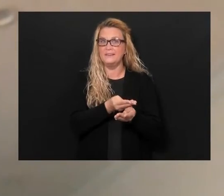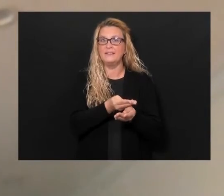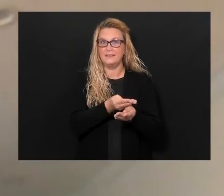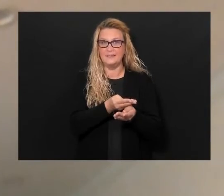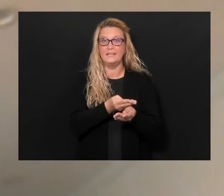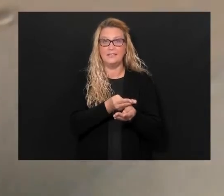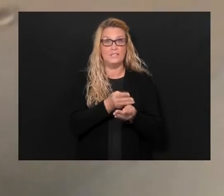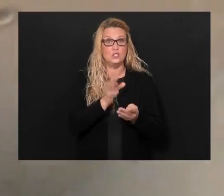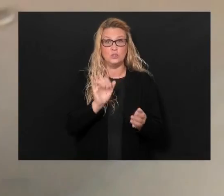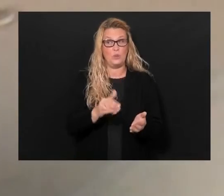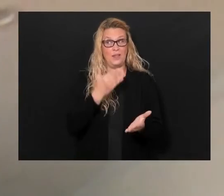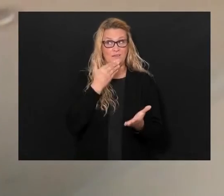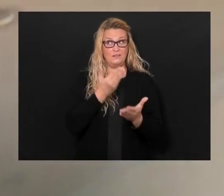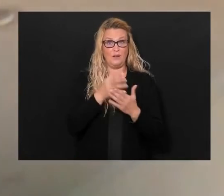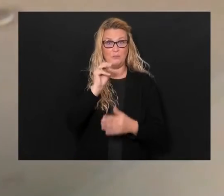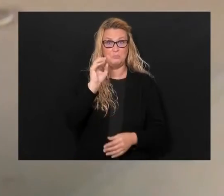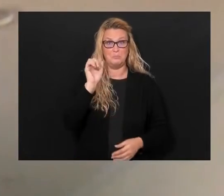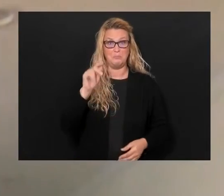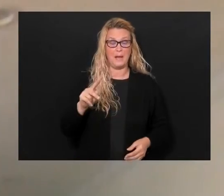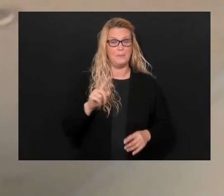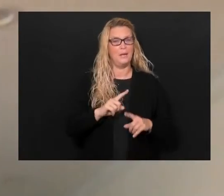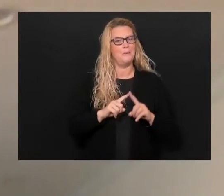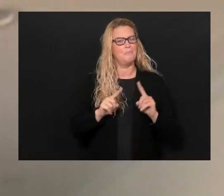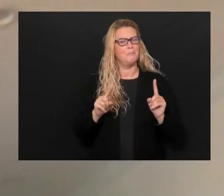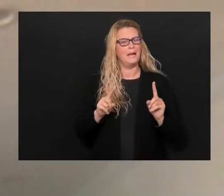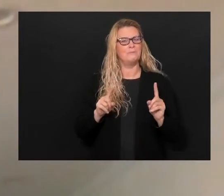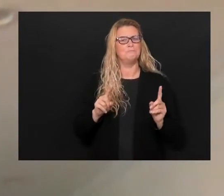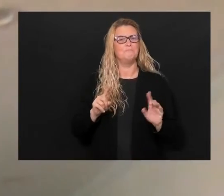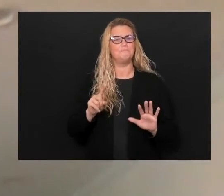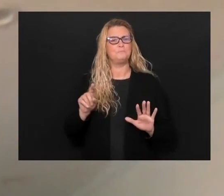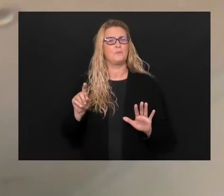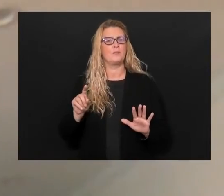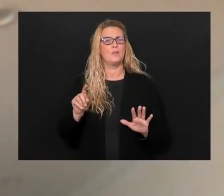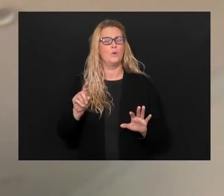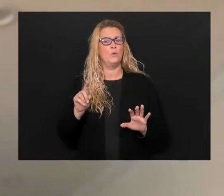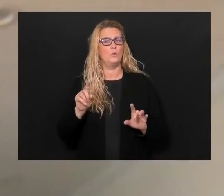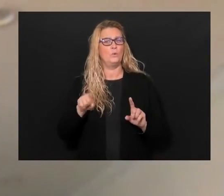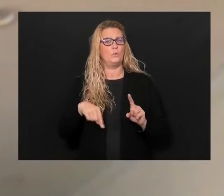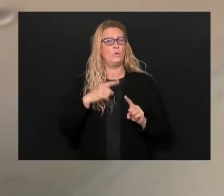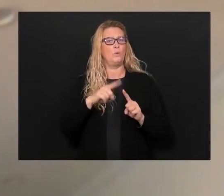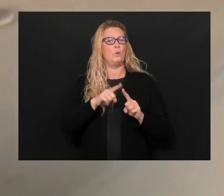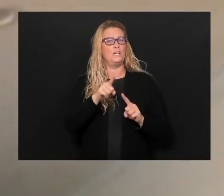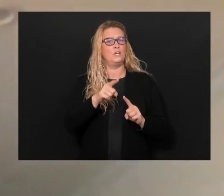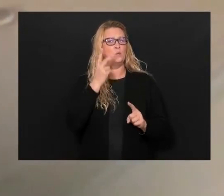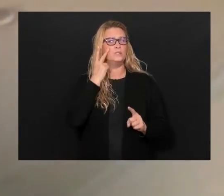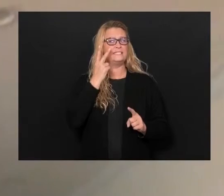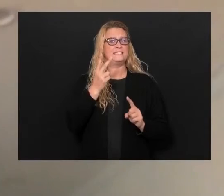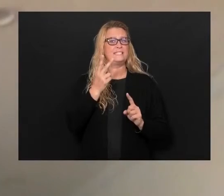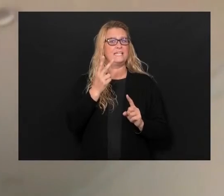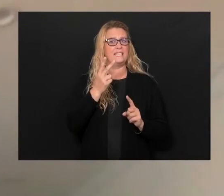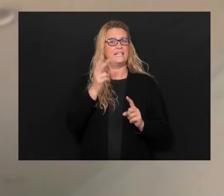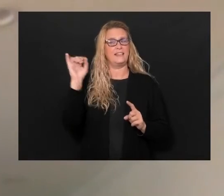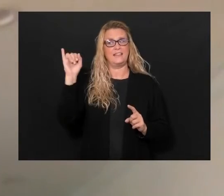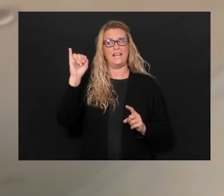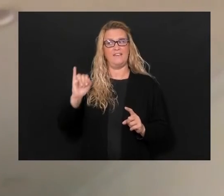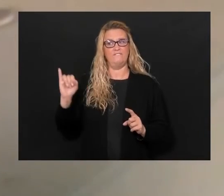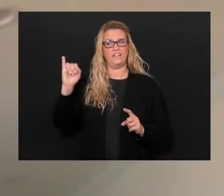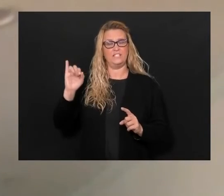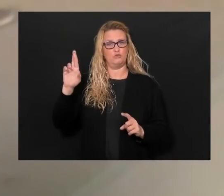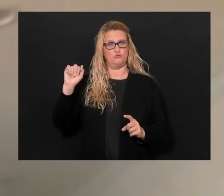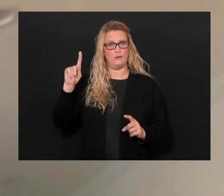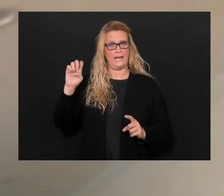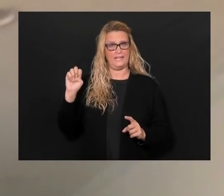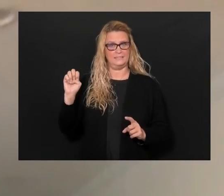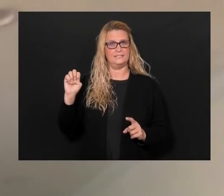very, very useful. But I think when you look at the other side of the metric, the incidence or infection rate,